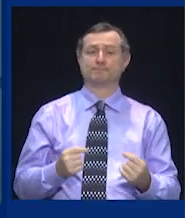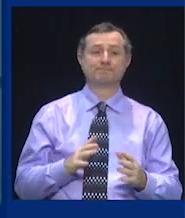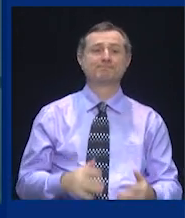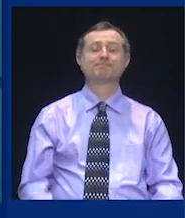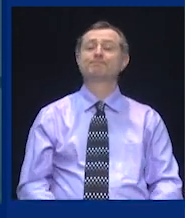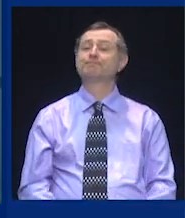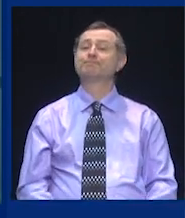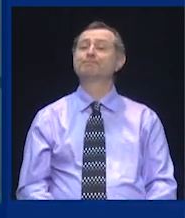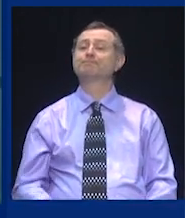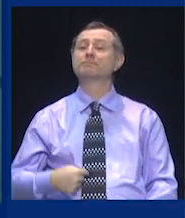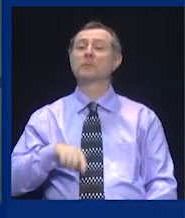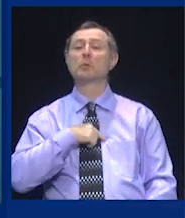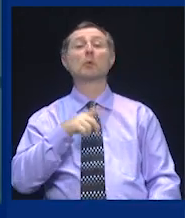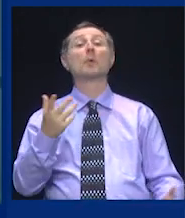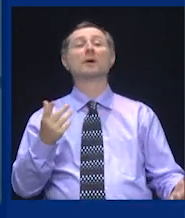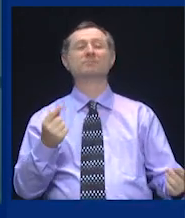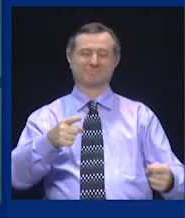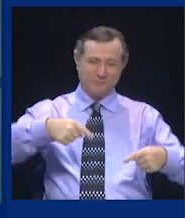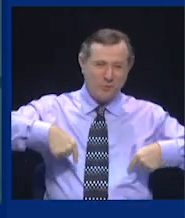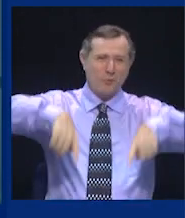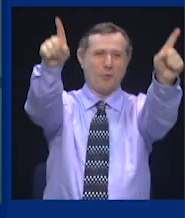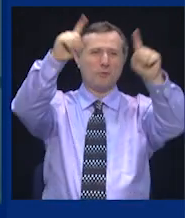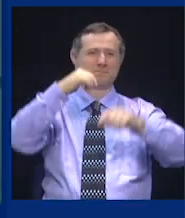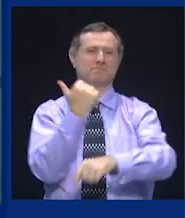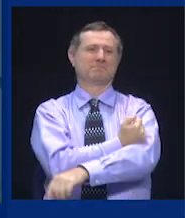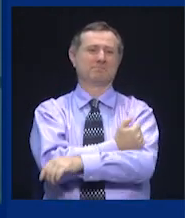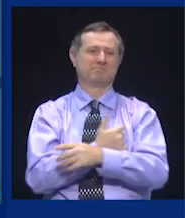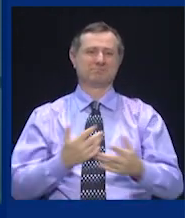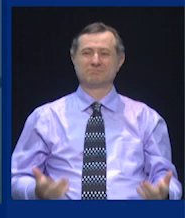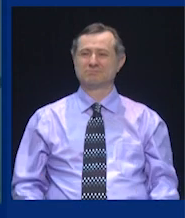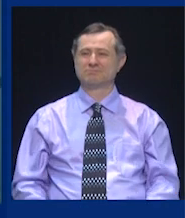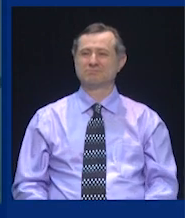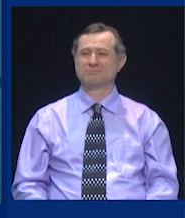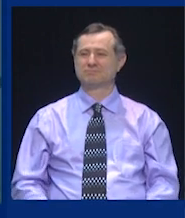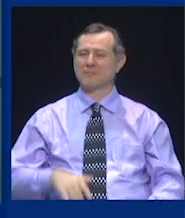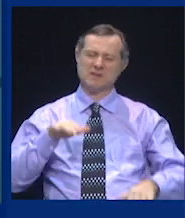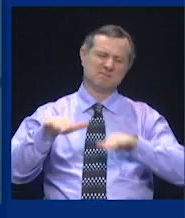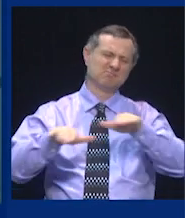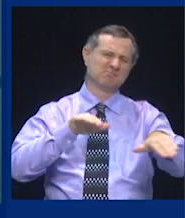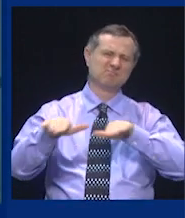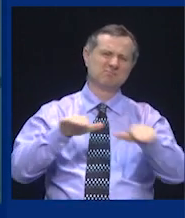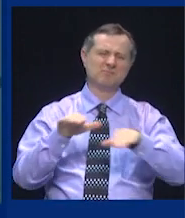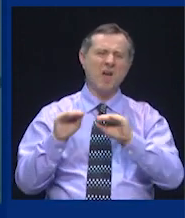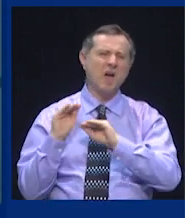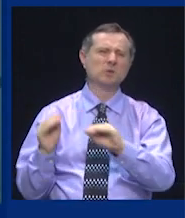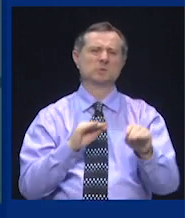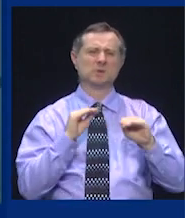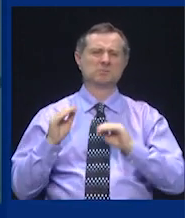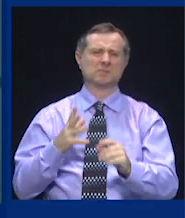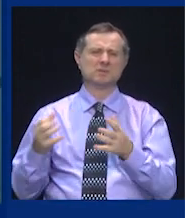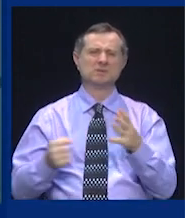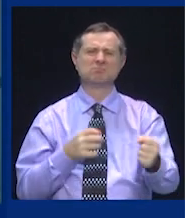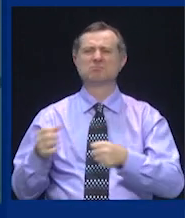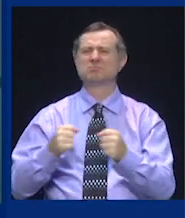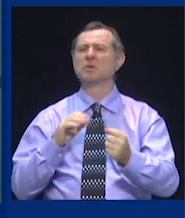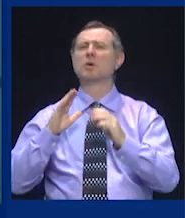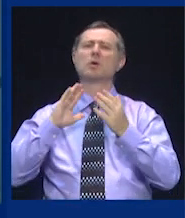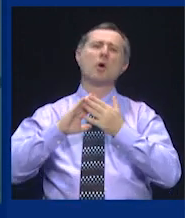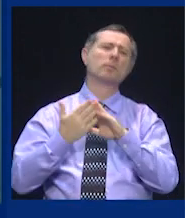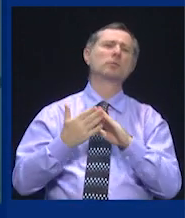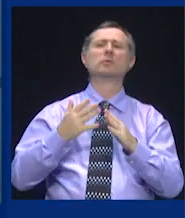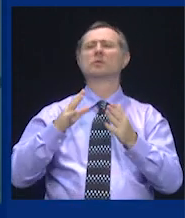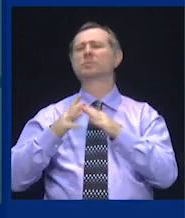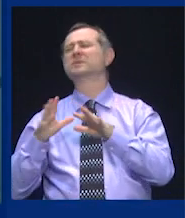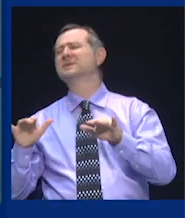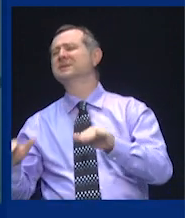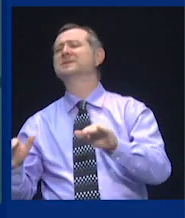Everybody has to get vaccinated. Outreach, outreach, outreach, deploy community groups, deploy people who